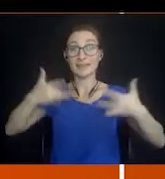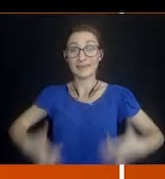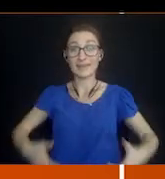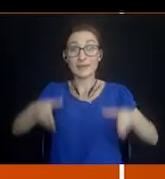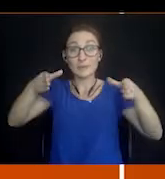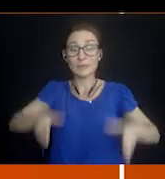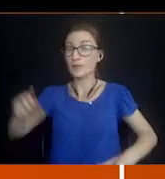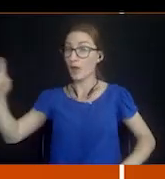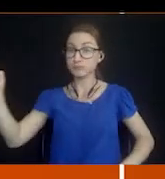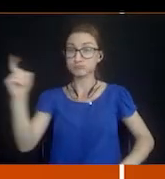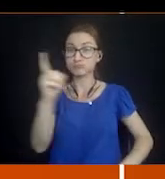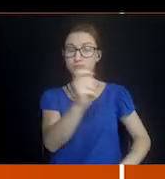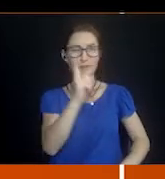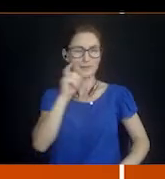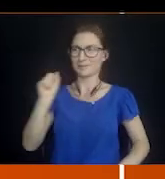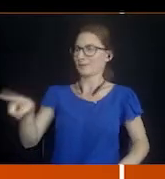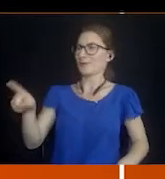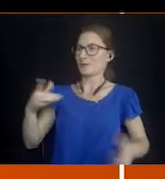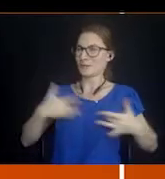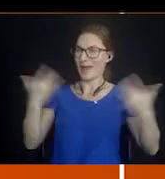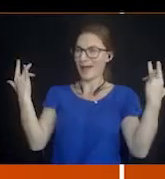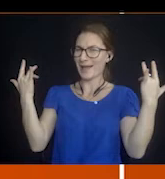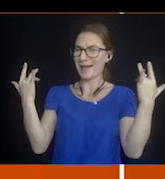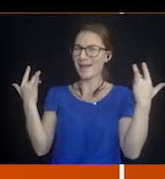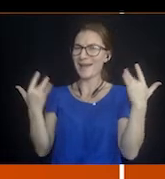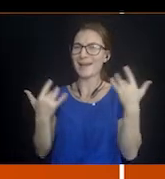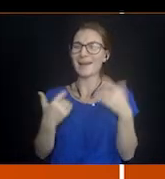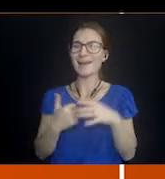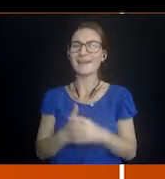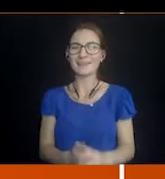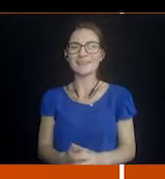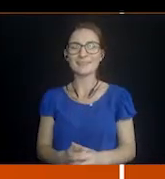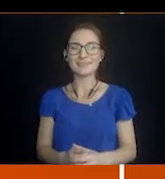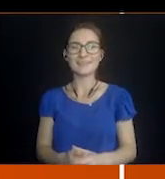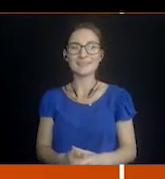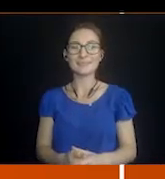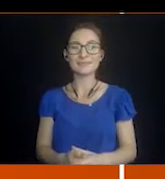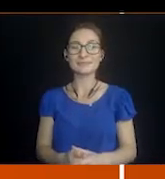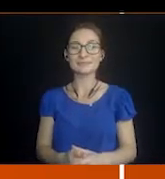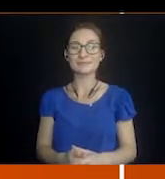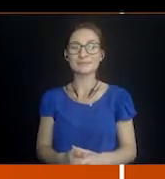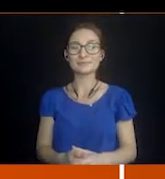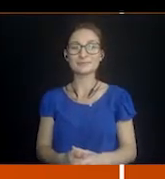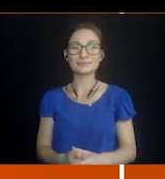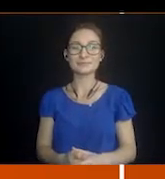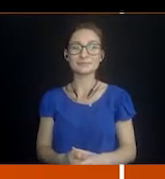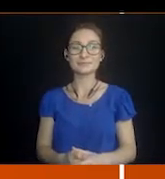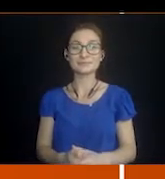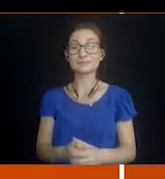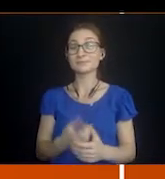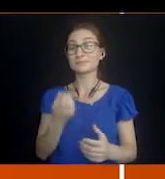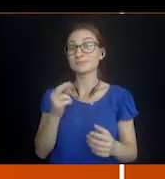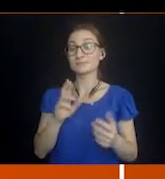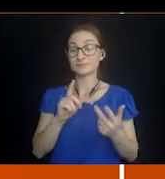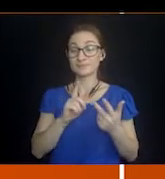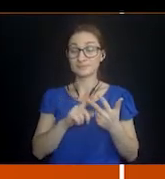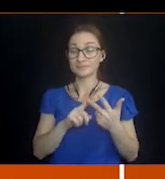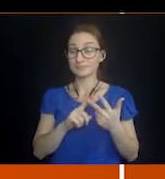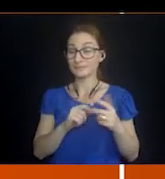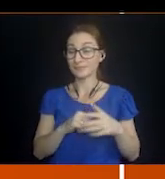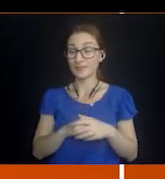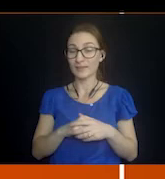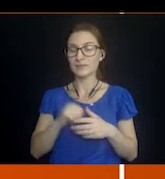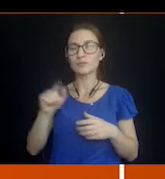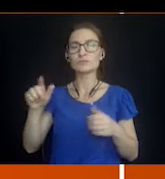or you see someone naked running outside and your attention just, wow, what is that? Kind of gets grabbed by that